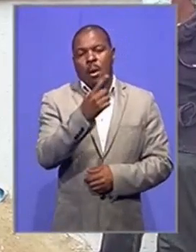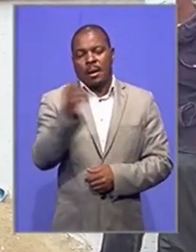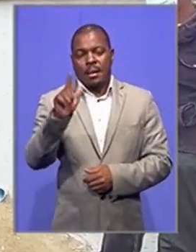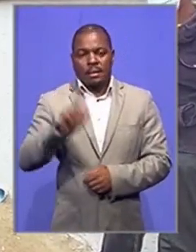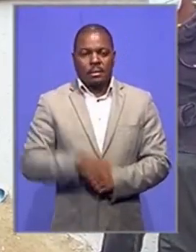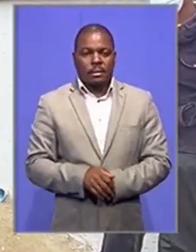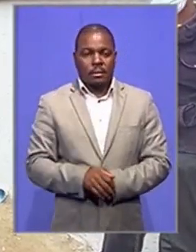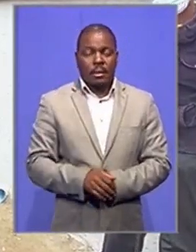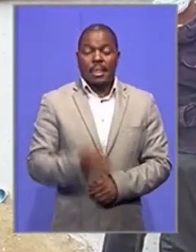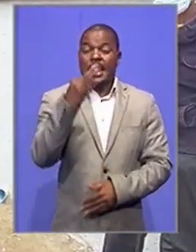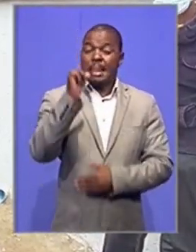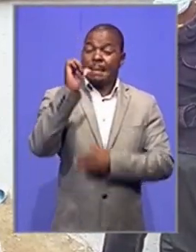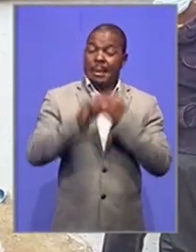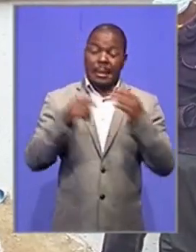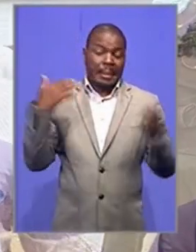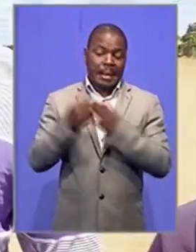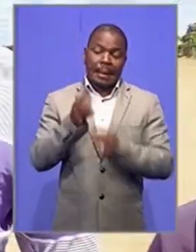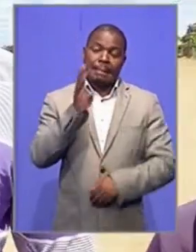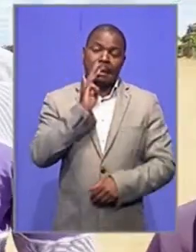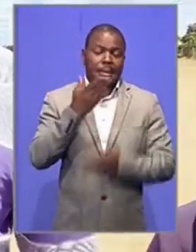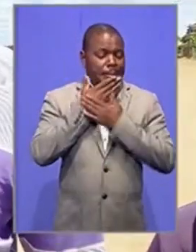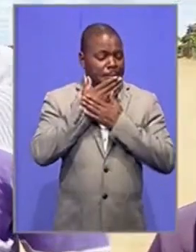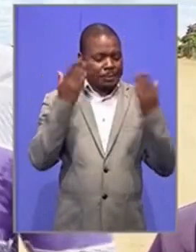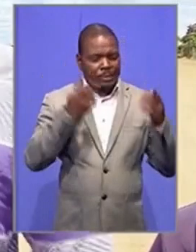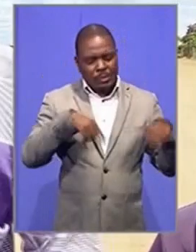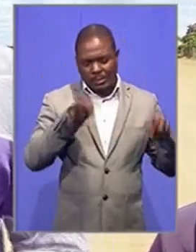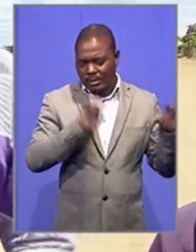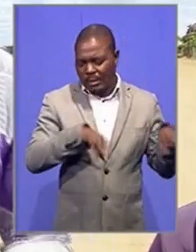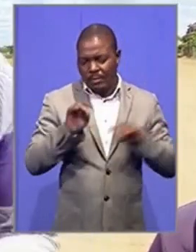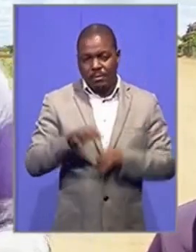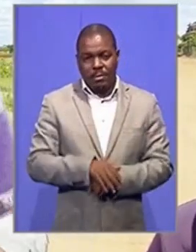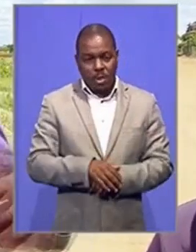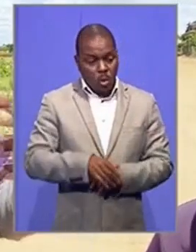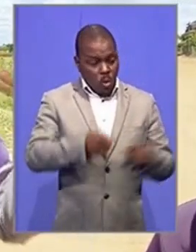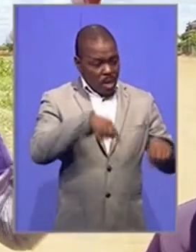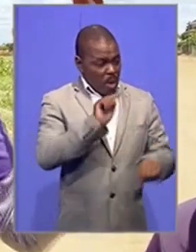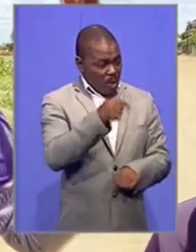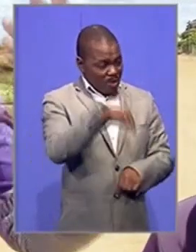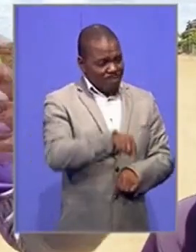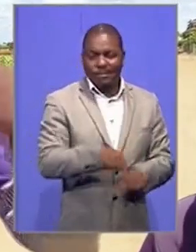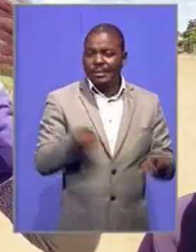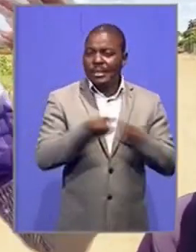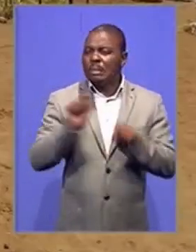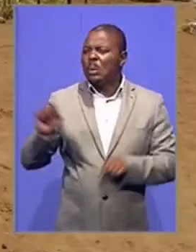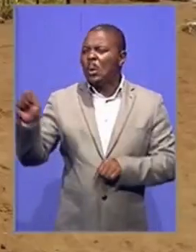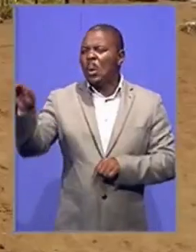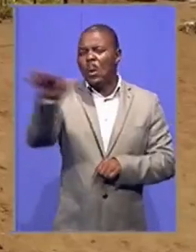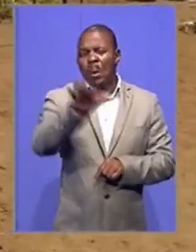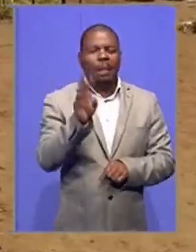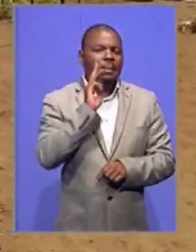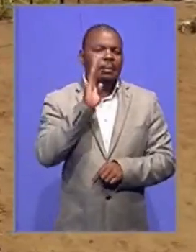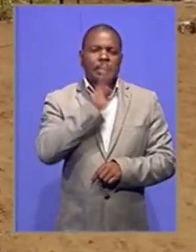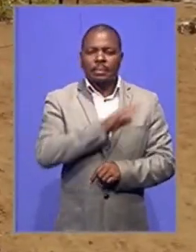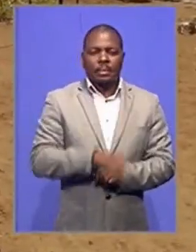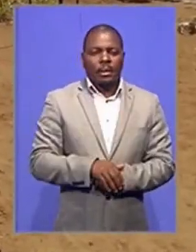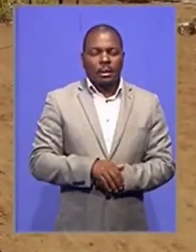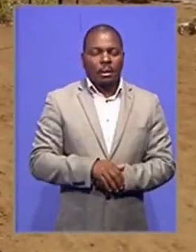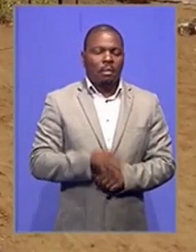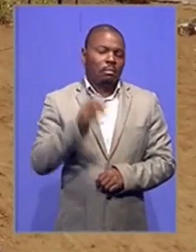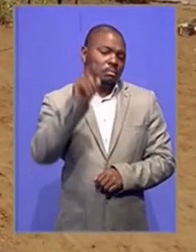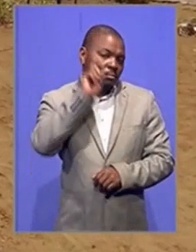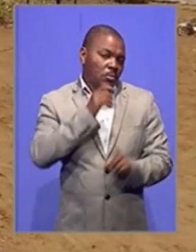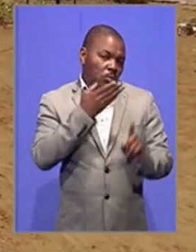meetse re ya sokola a se rena fela ka mo batho diwati ka moka ga ona meetse. Mogalabe Sello Seshibedi yo e